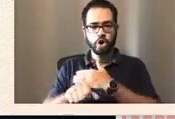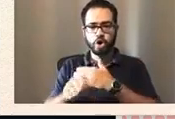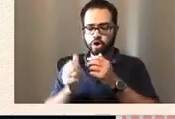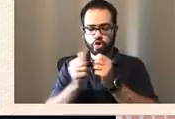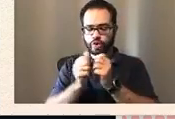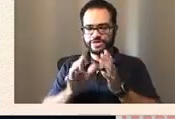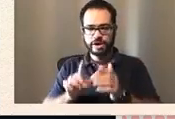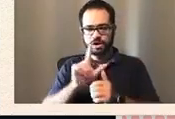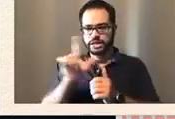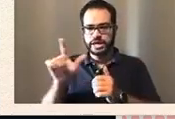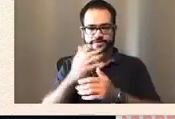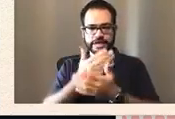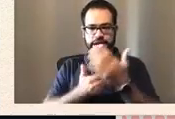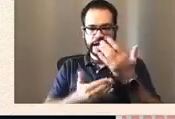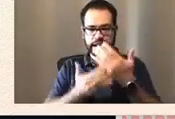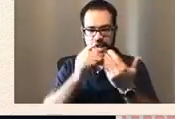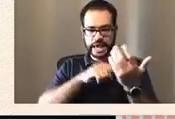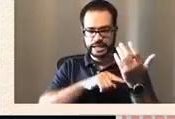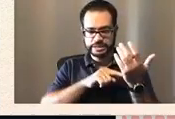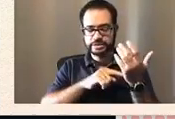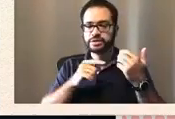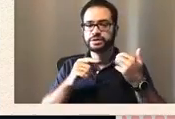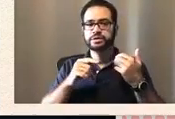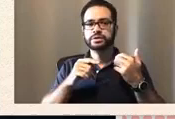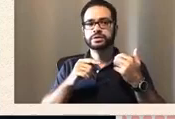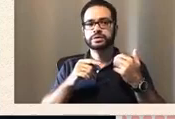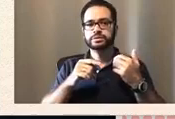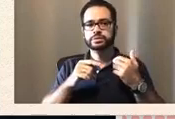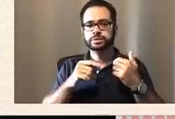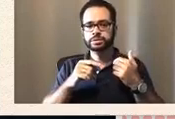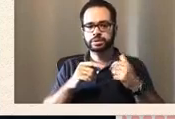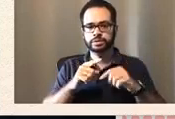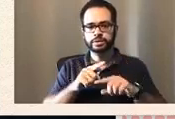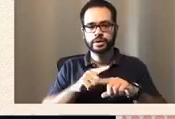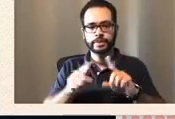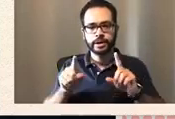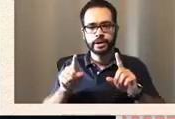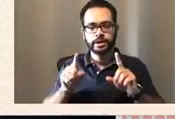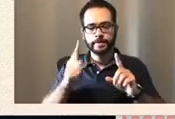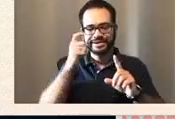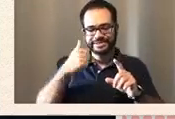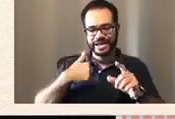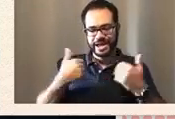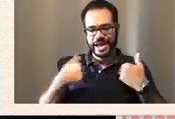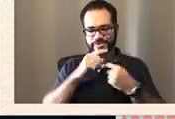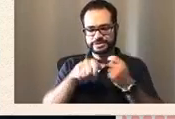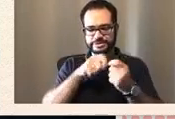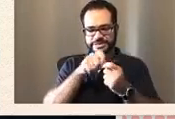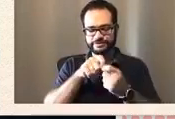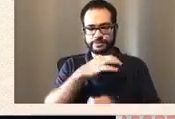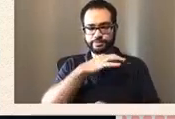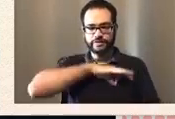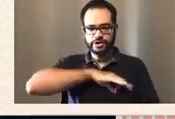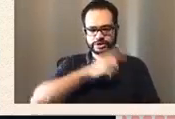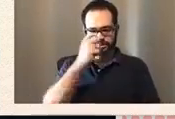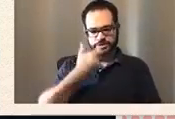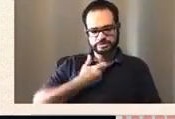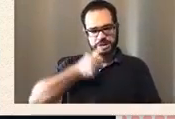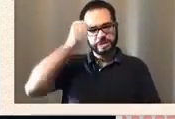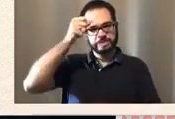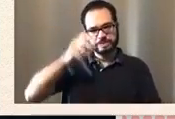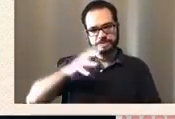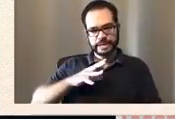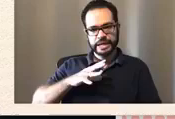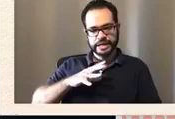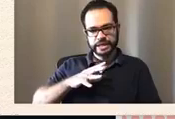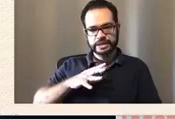hand, because I had certain privileges because of my male gender at the high school, I